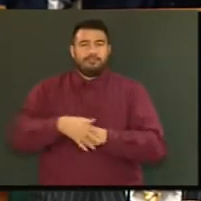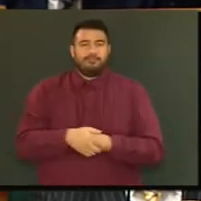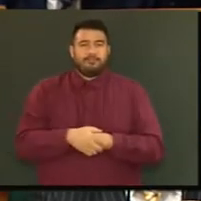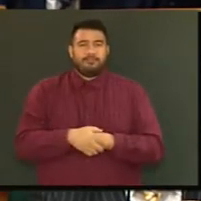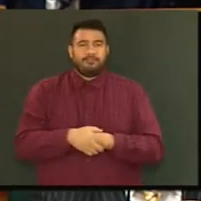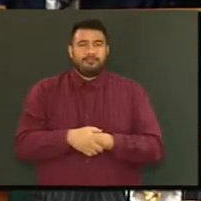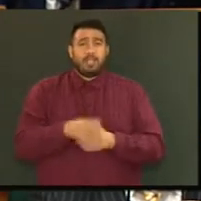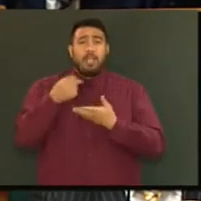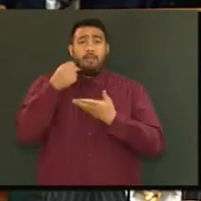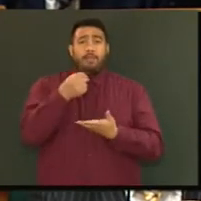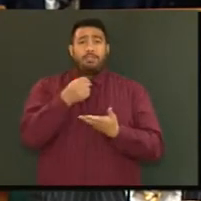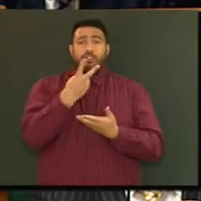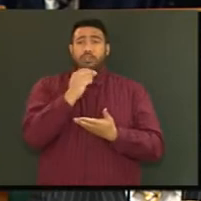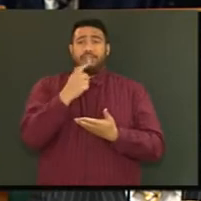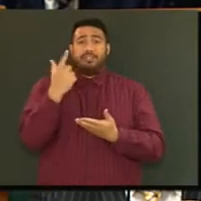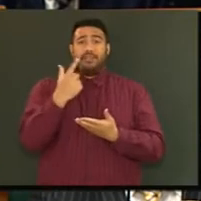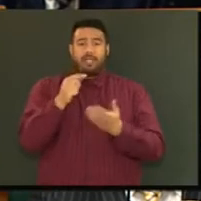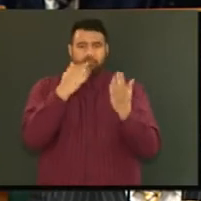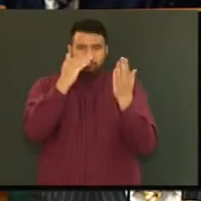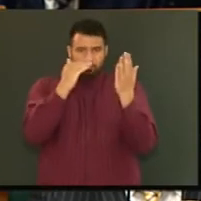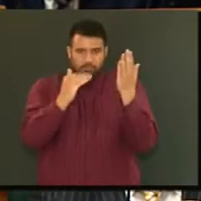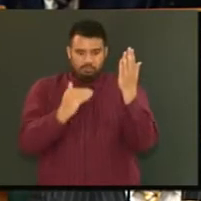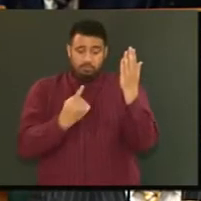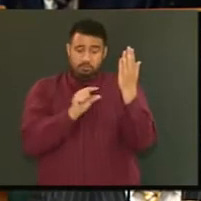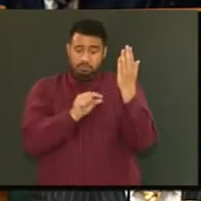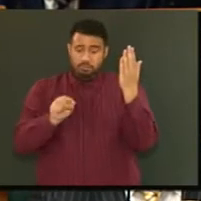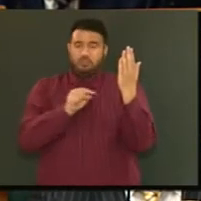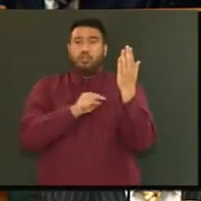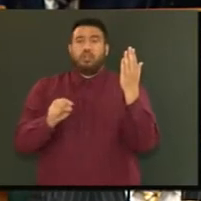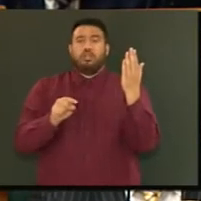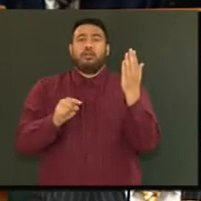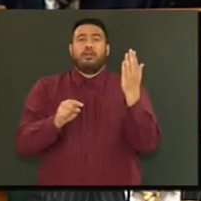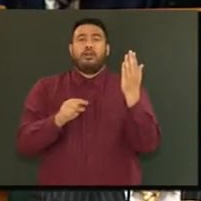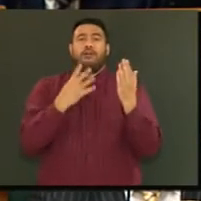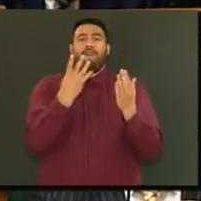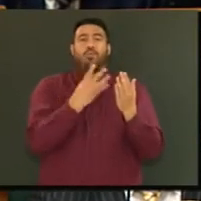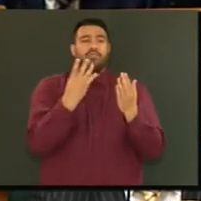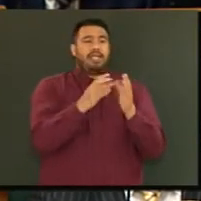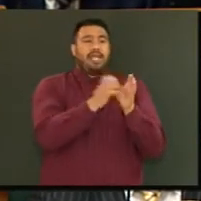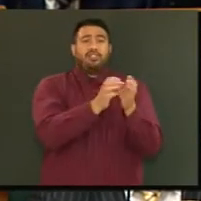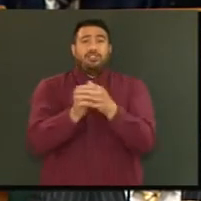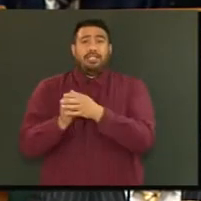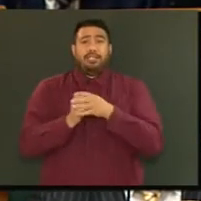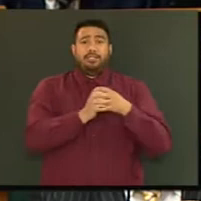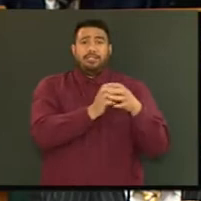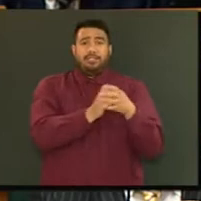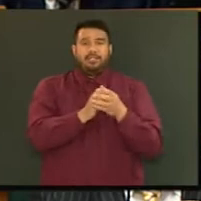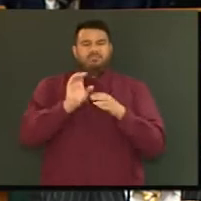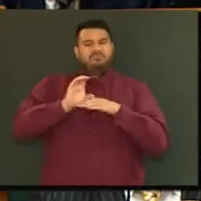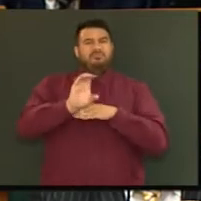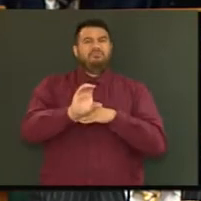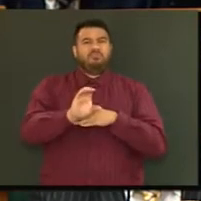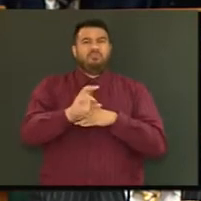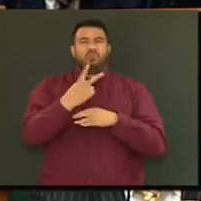Budget 2017 includes $321 million for 14 cross-agency social investment initiatives that are designed to